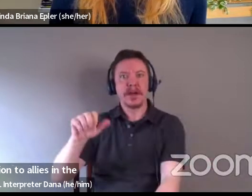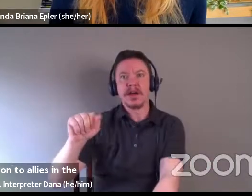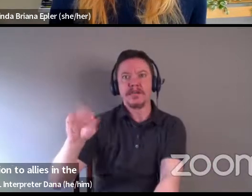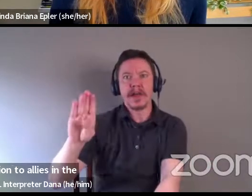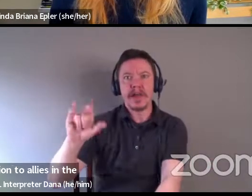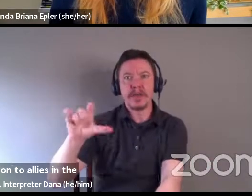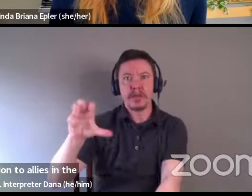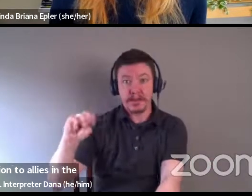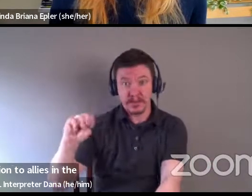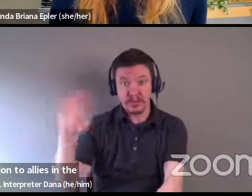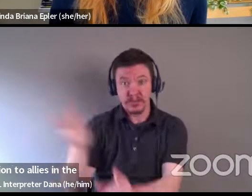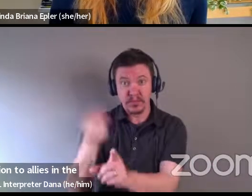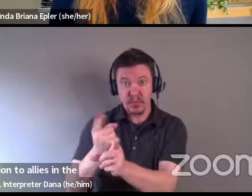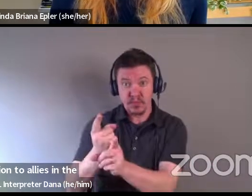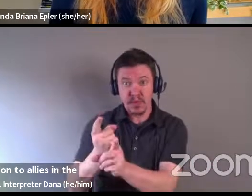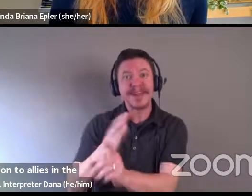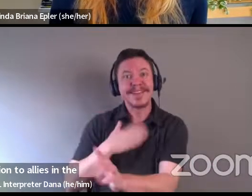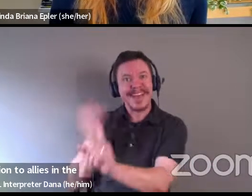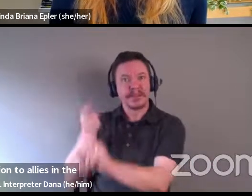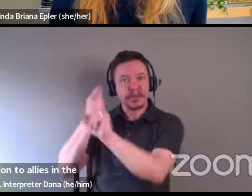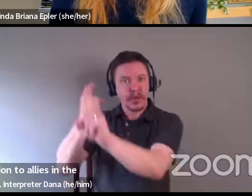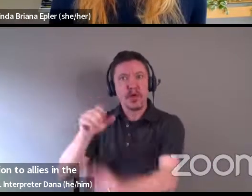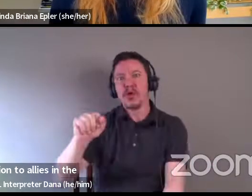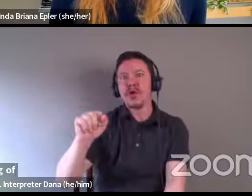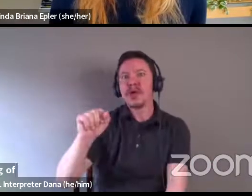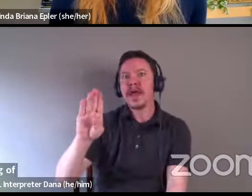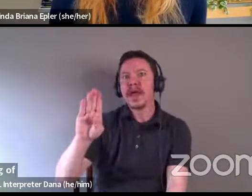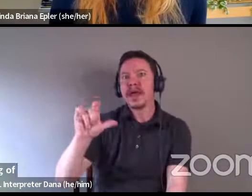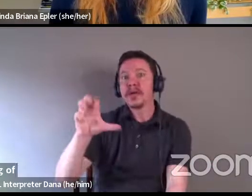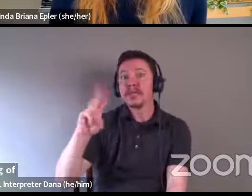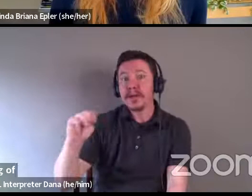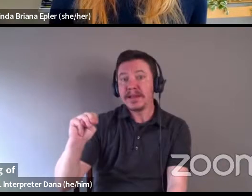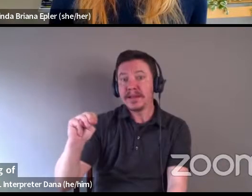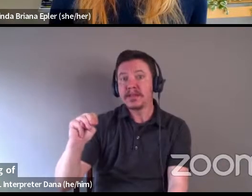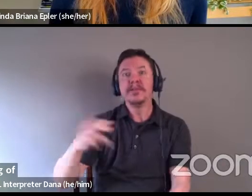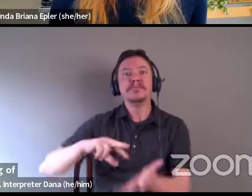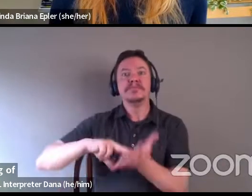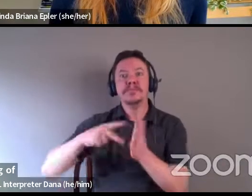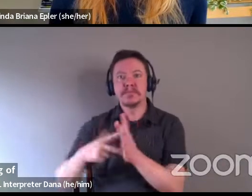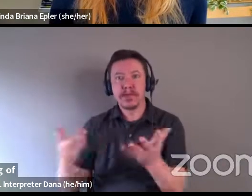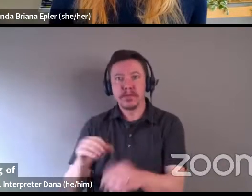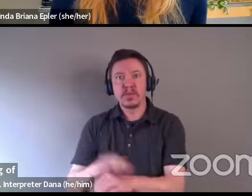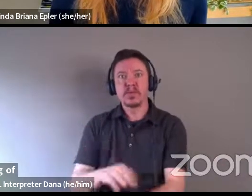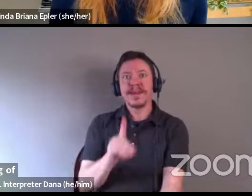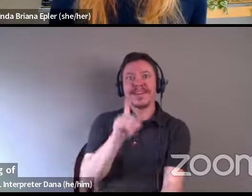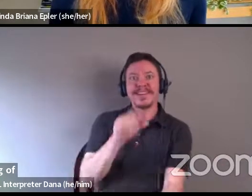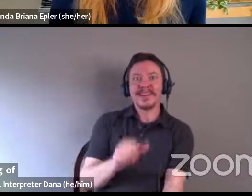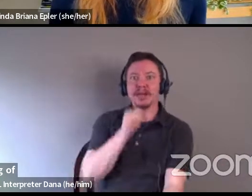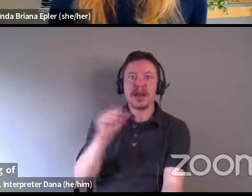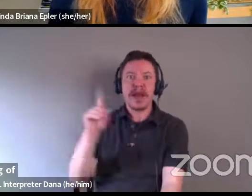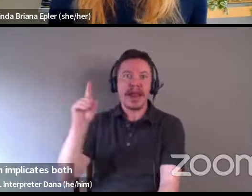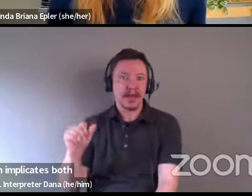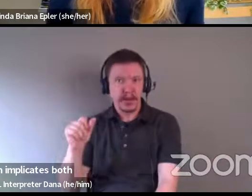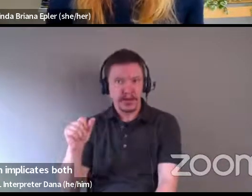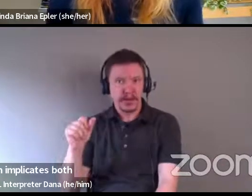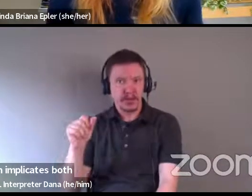right? Because ableism implicates both disabled and non-disabled people